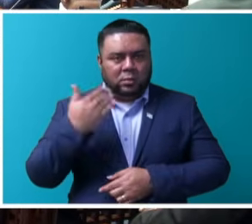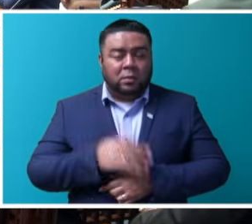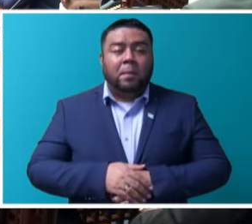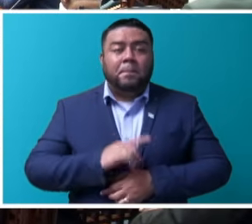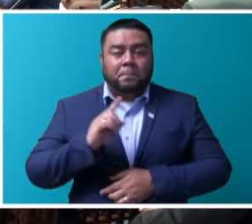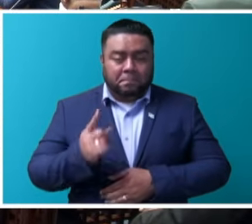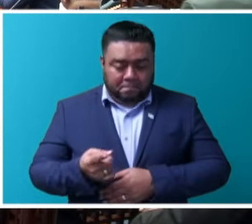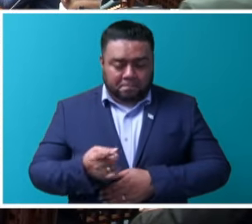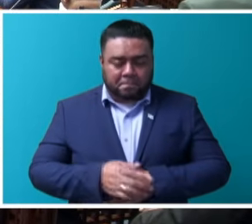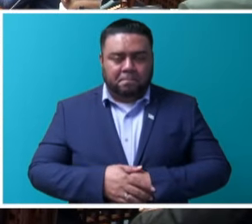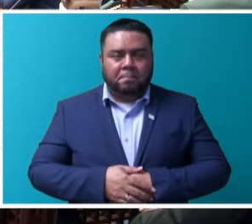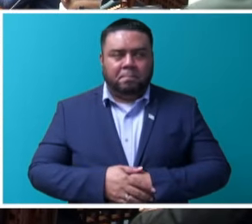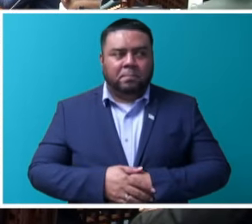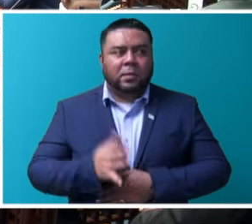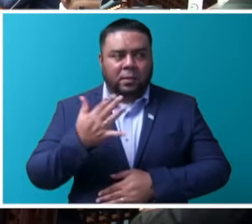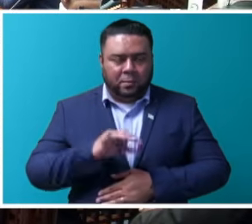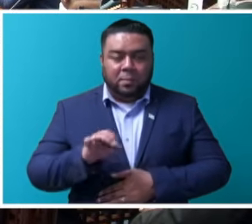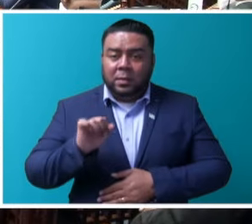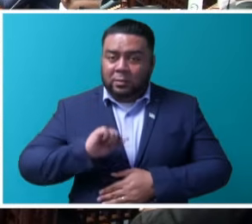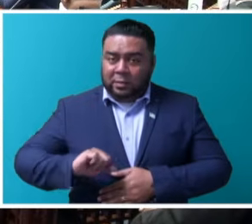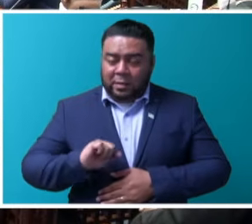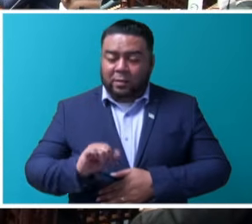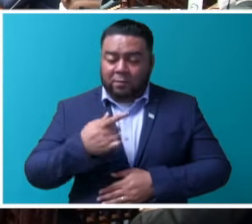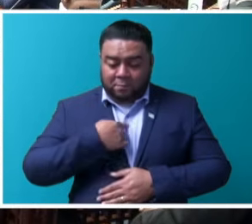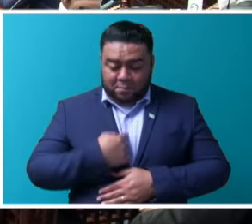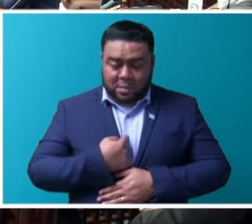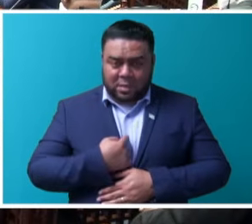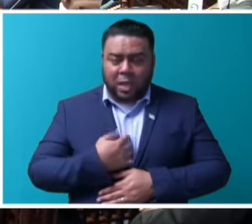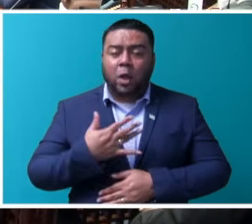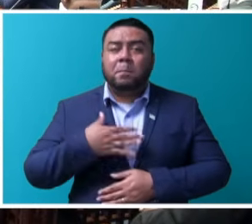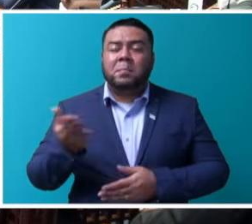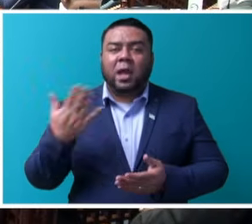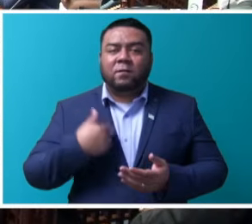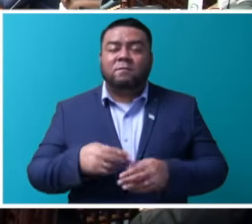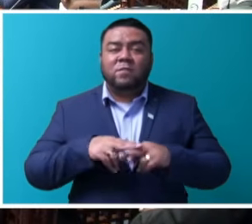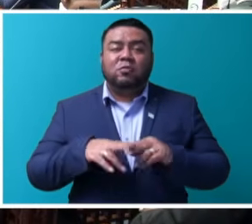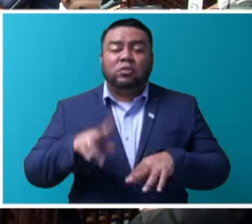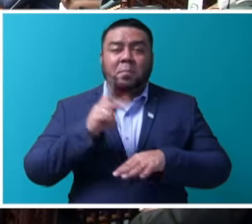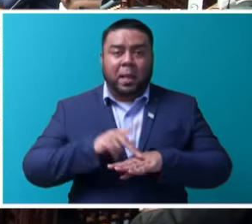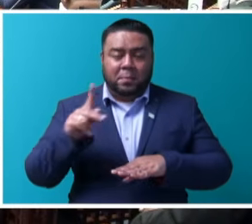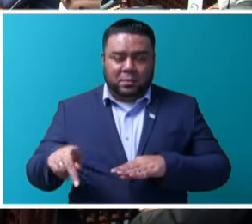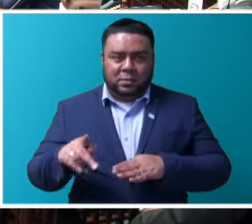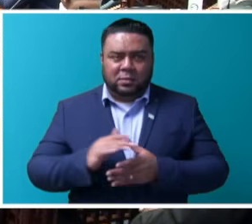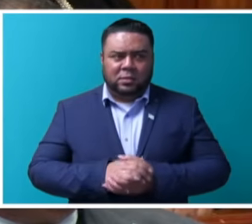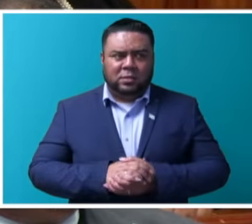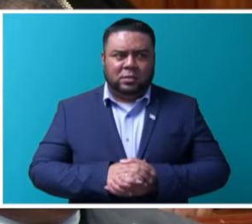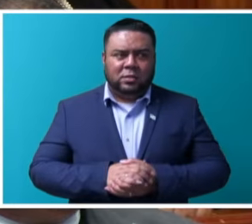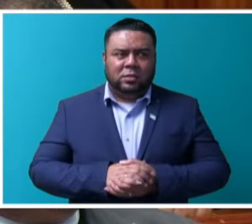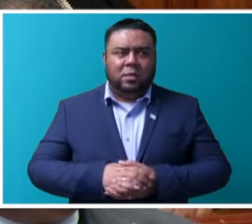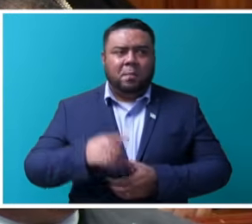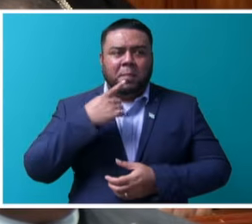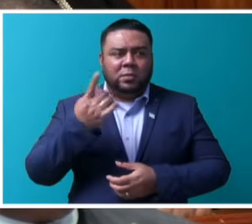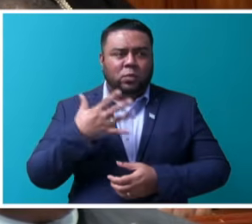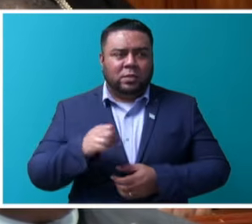Nevertheless, it would be neglectful of me, on behalf of Fiji's Parliament, the base from which he